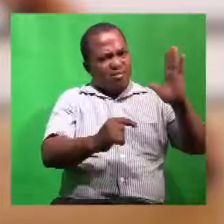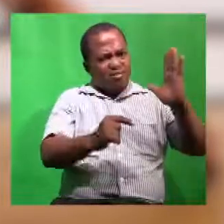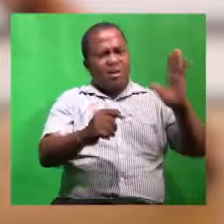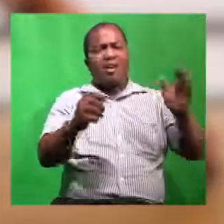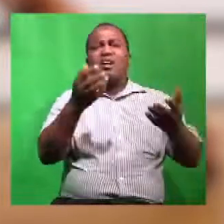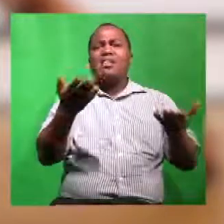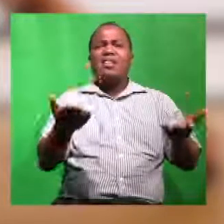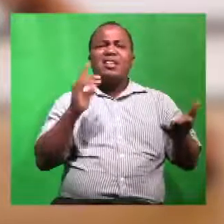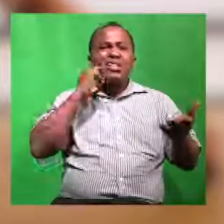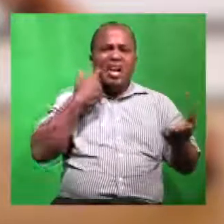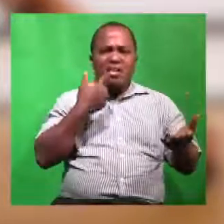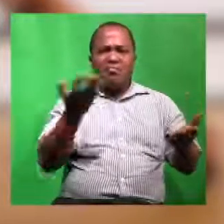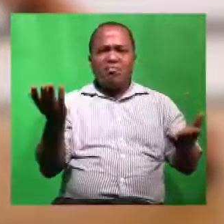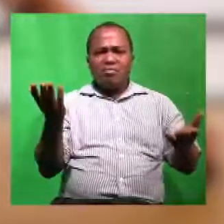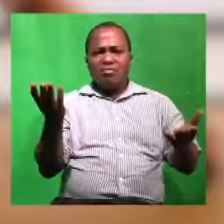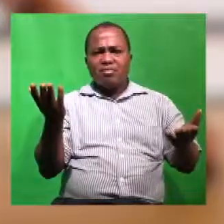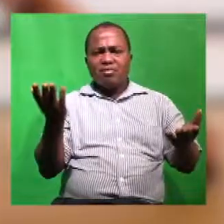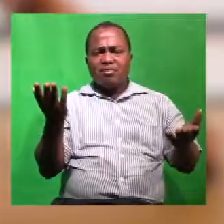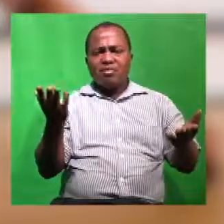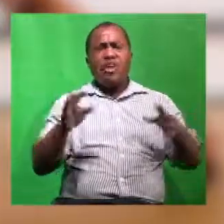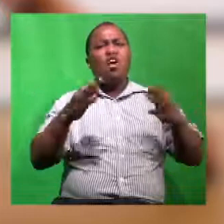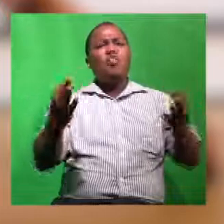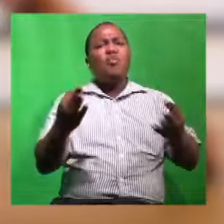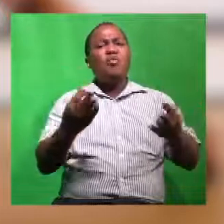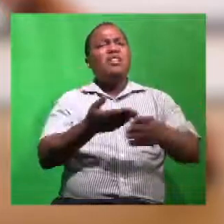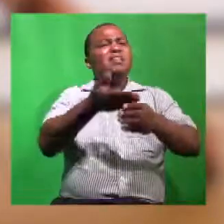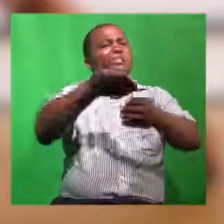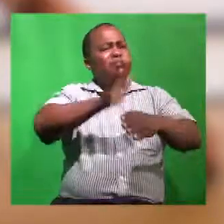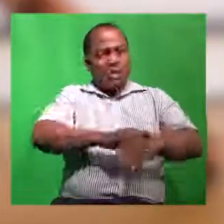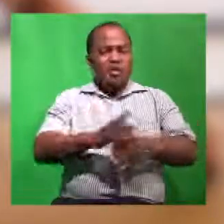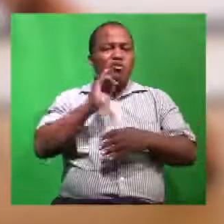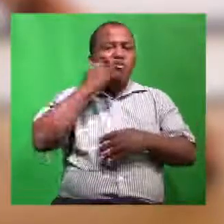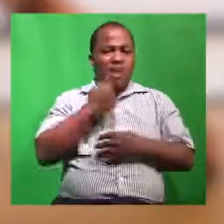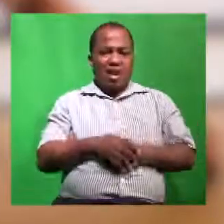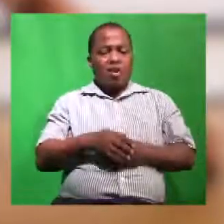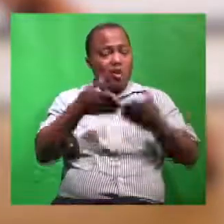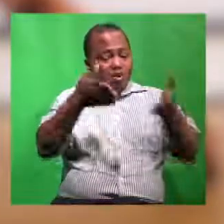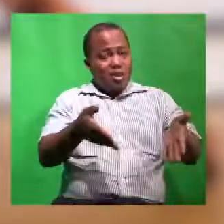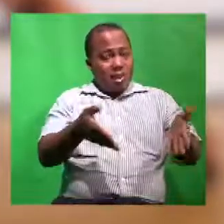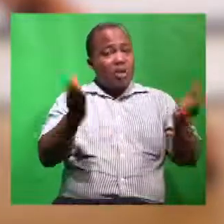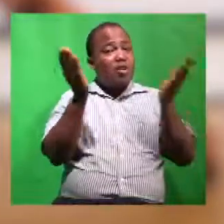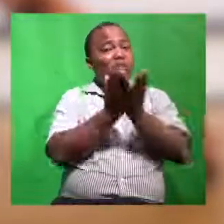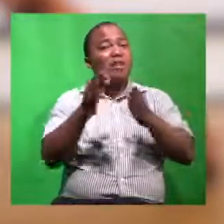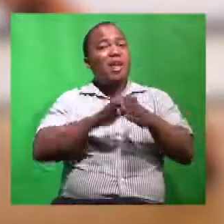important things? Who can try? With the best to try. We learn about.